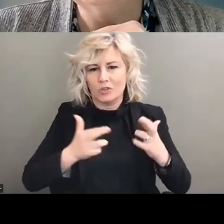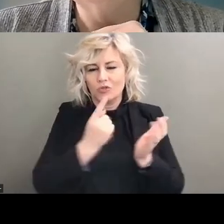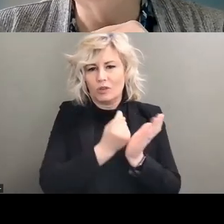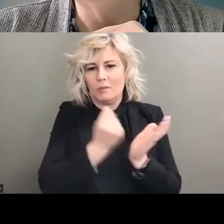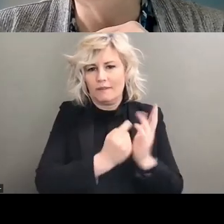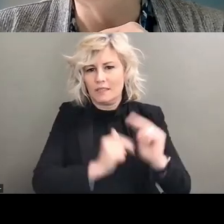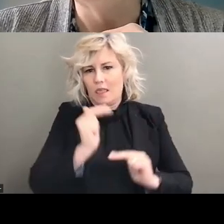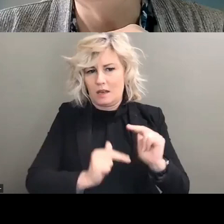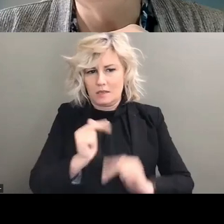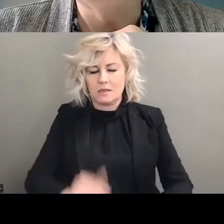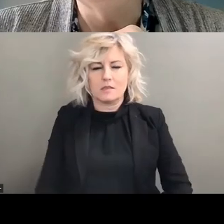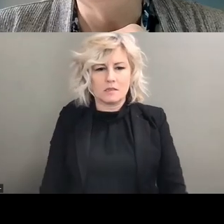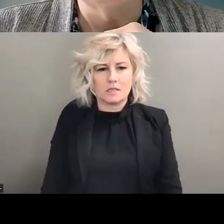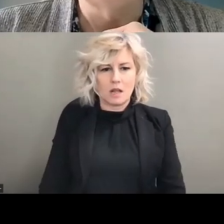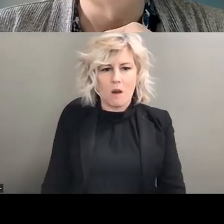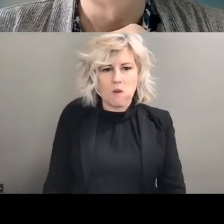Next slide.